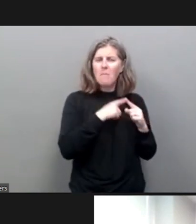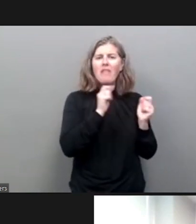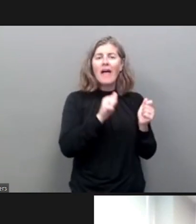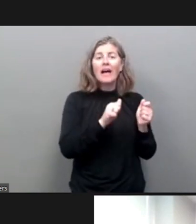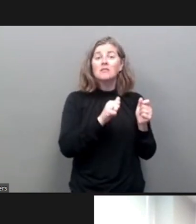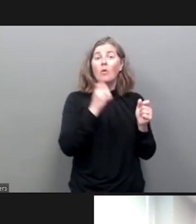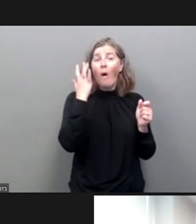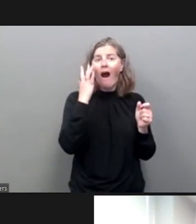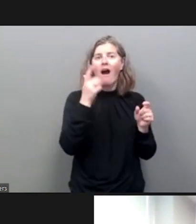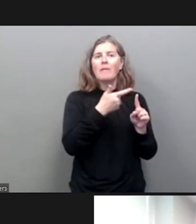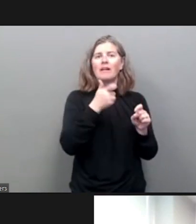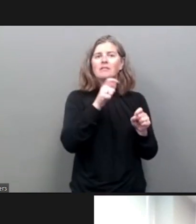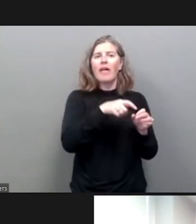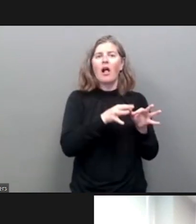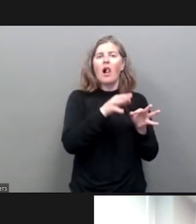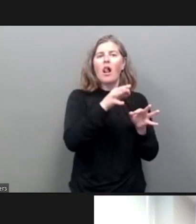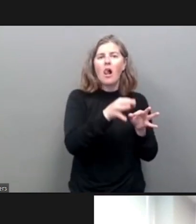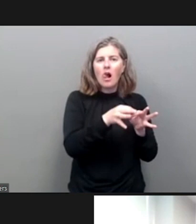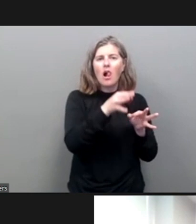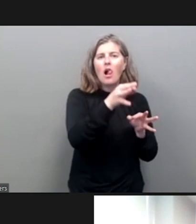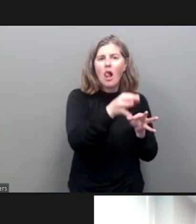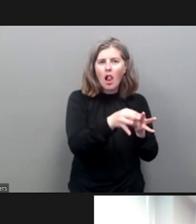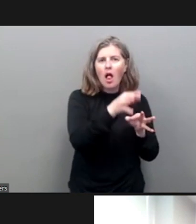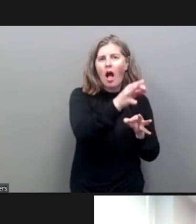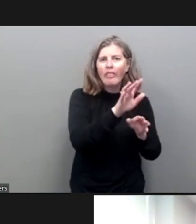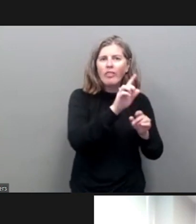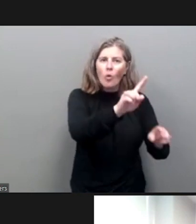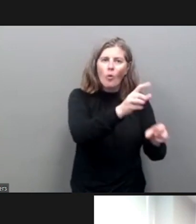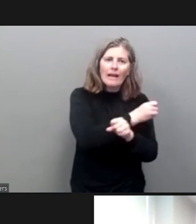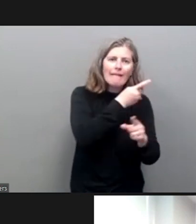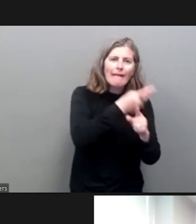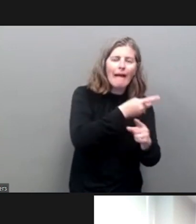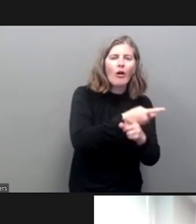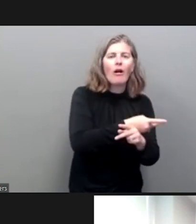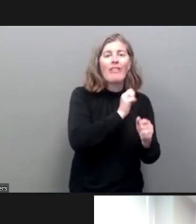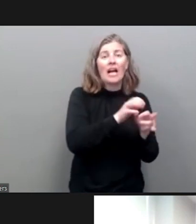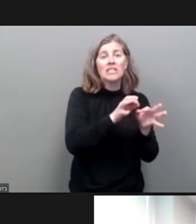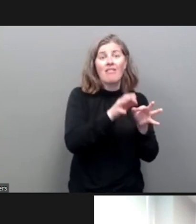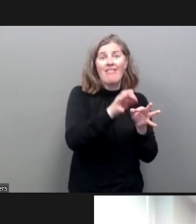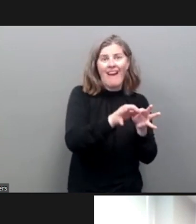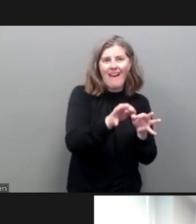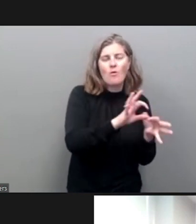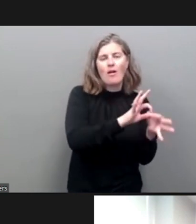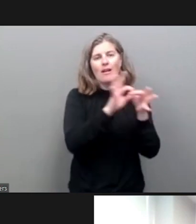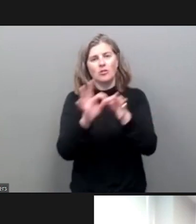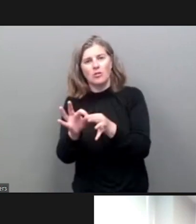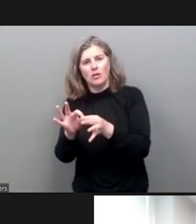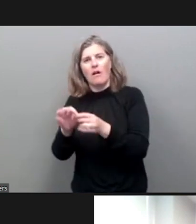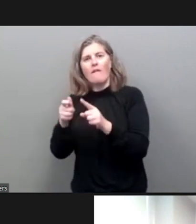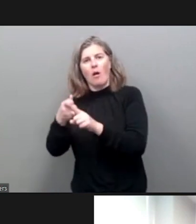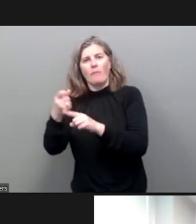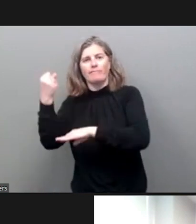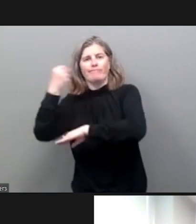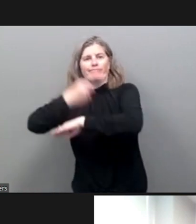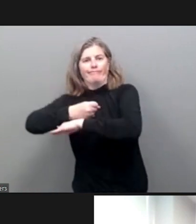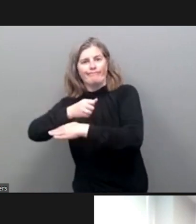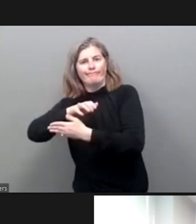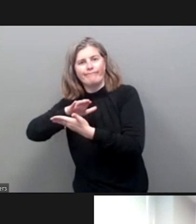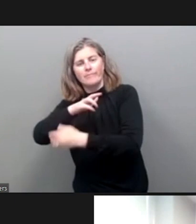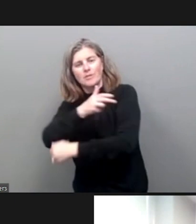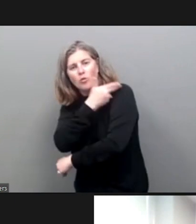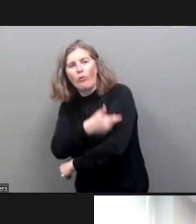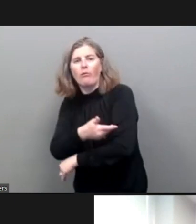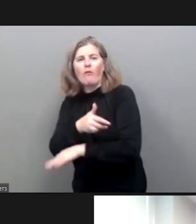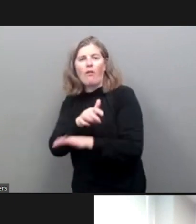care. And of course, that delay in care is related to the closing of many healthcare facilities